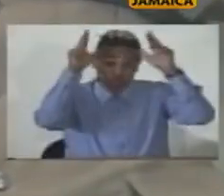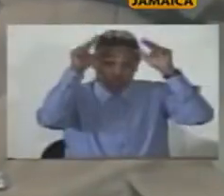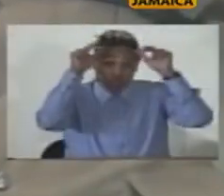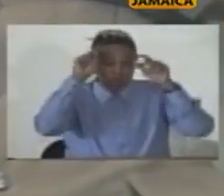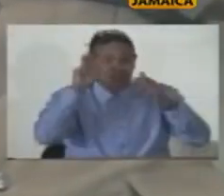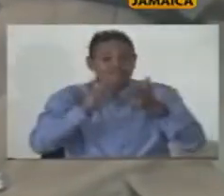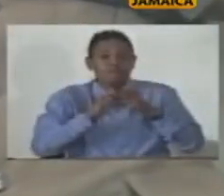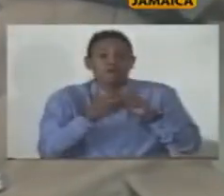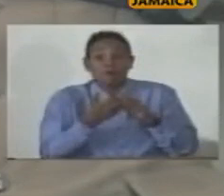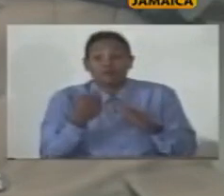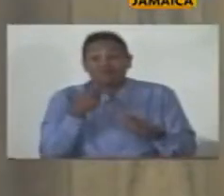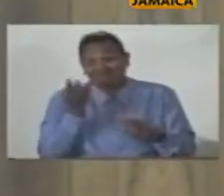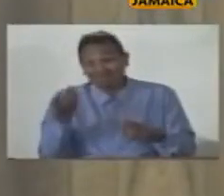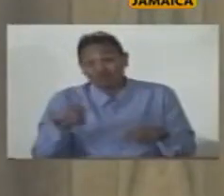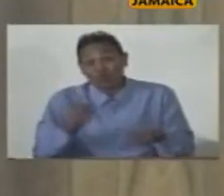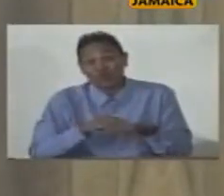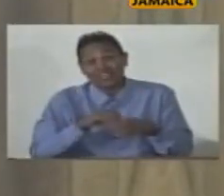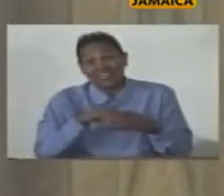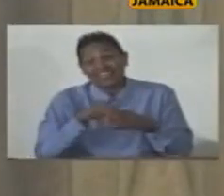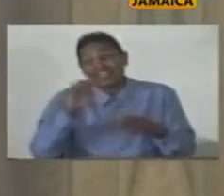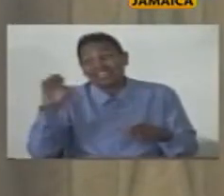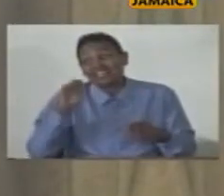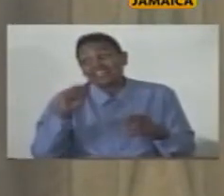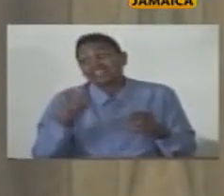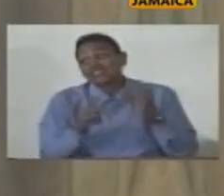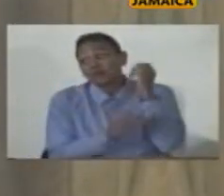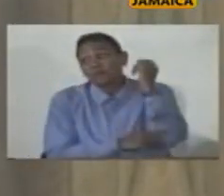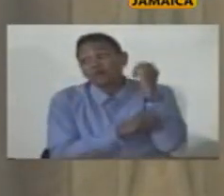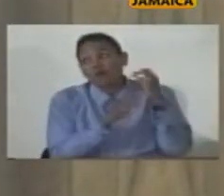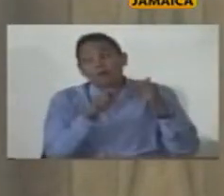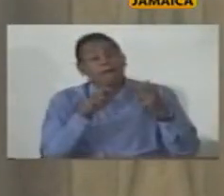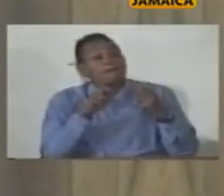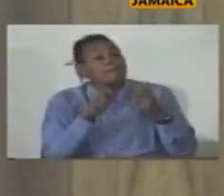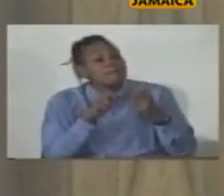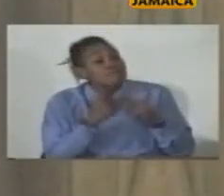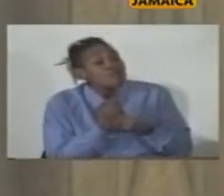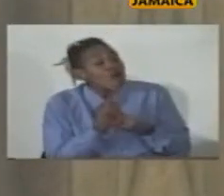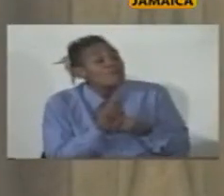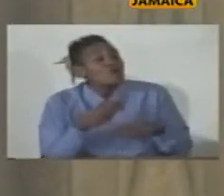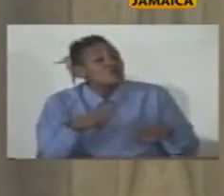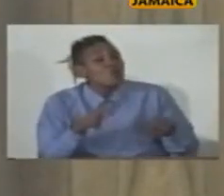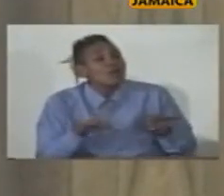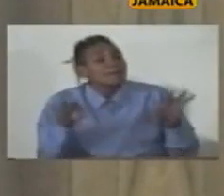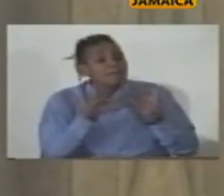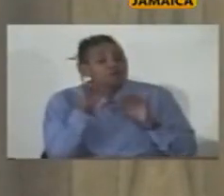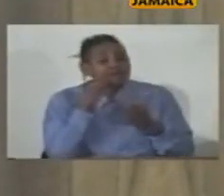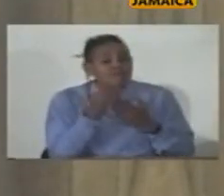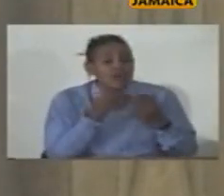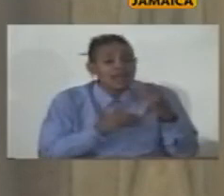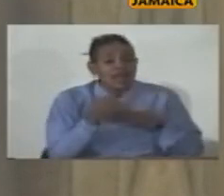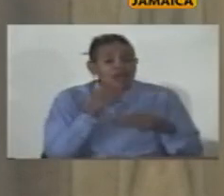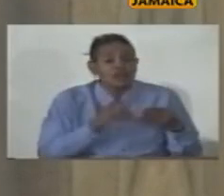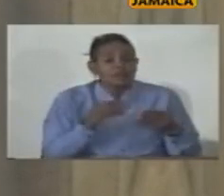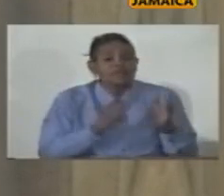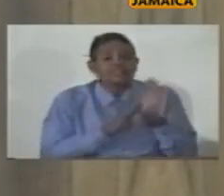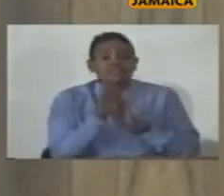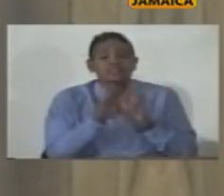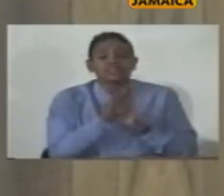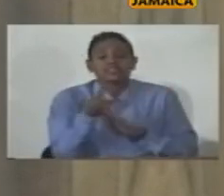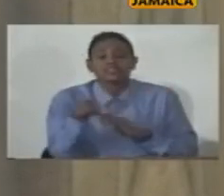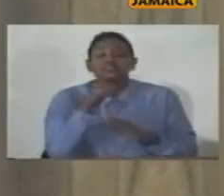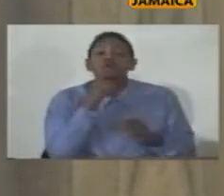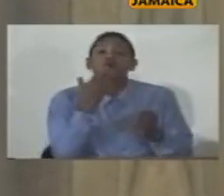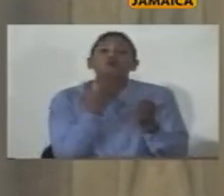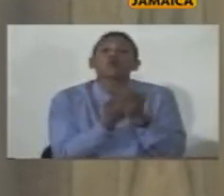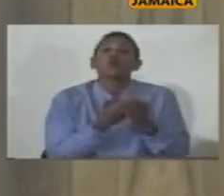we have in East Portland. Proper roads are critical for economic development. Good roads are a necessity for